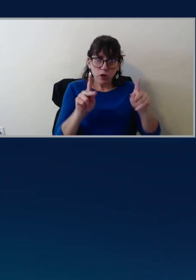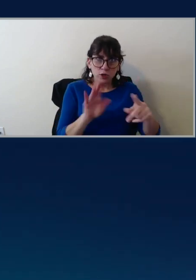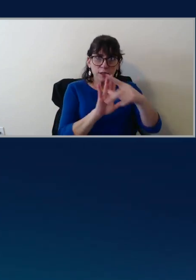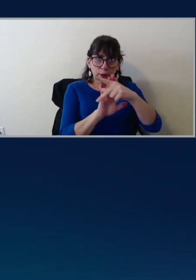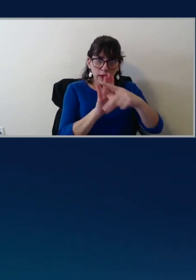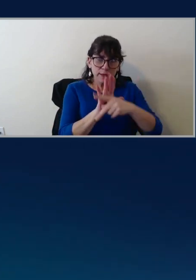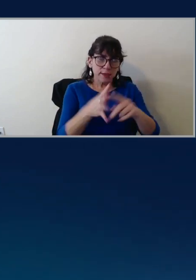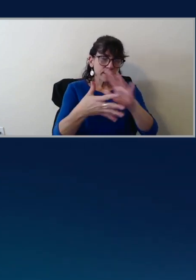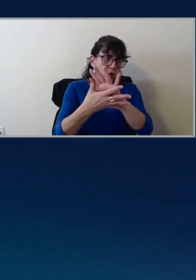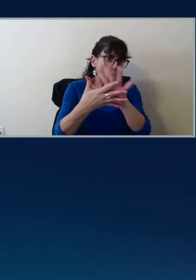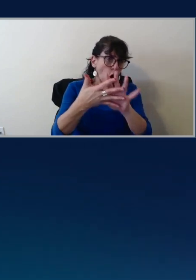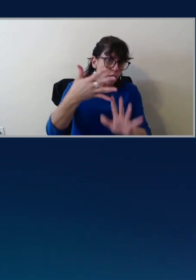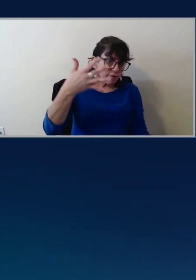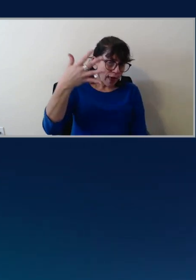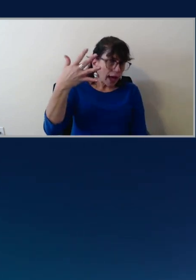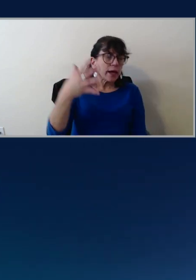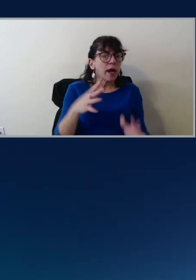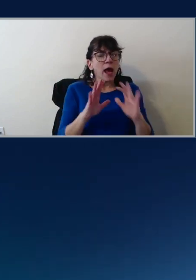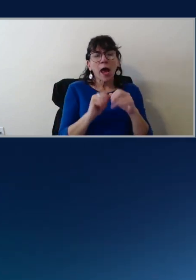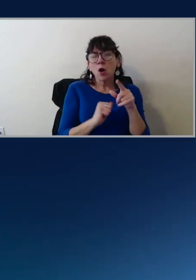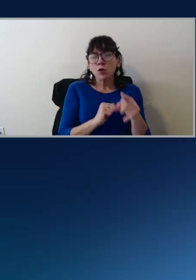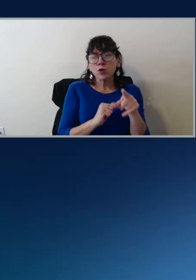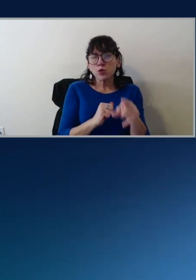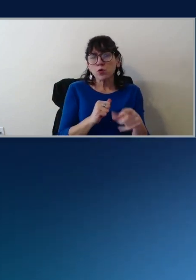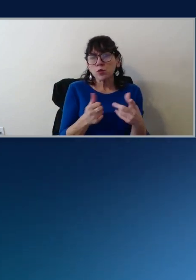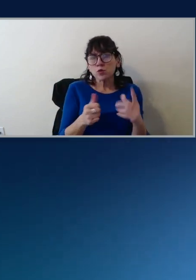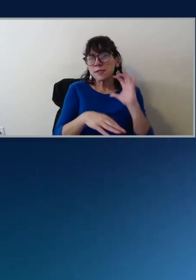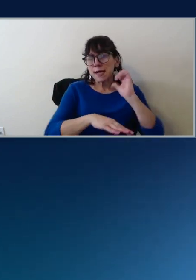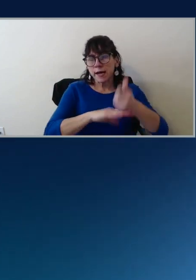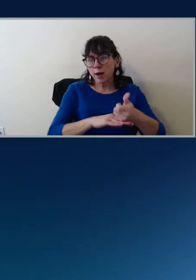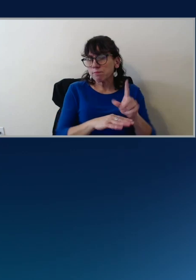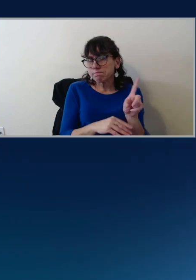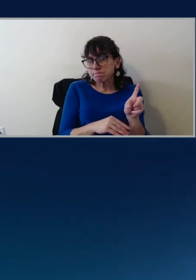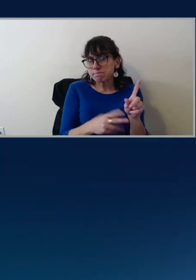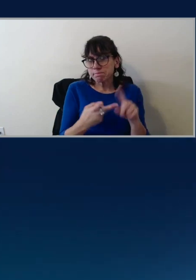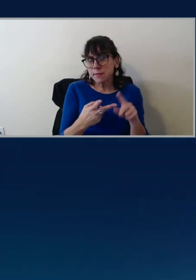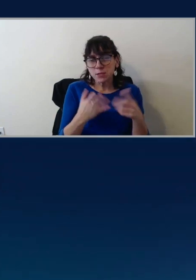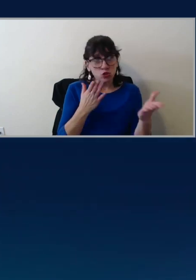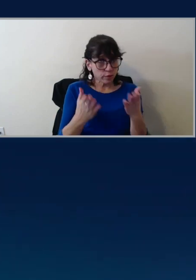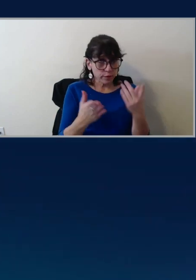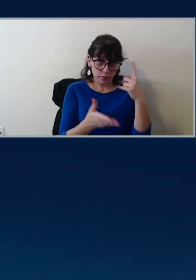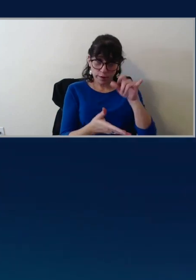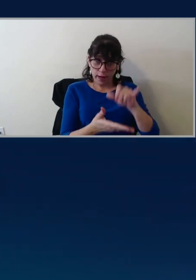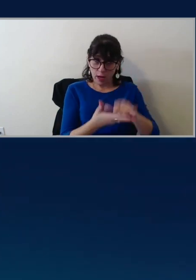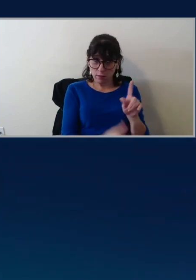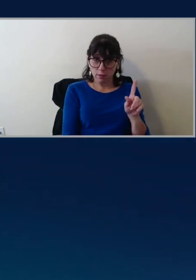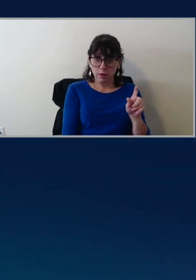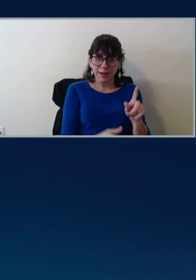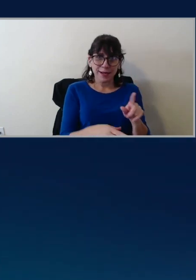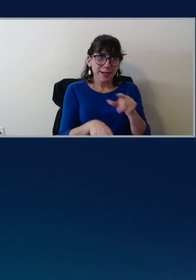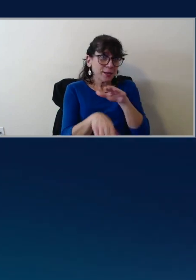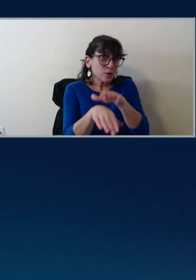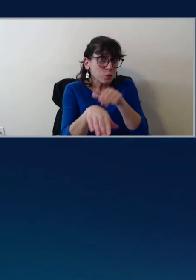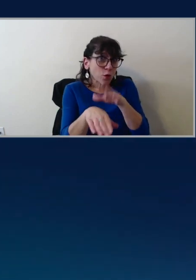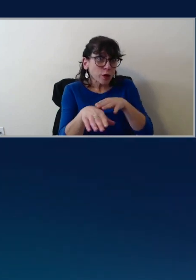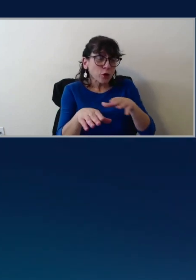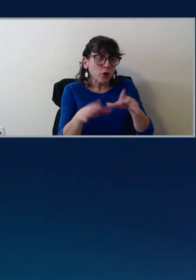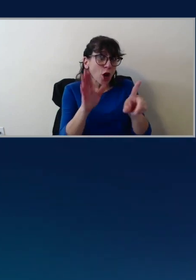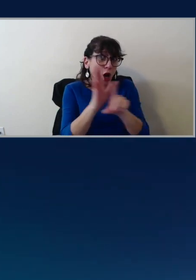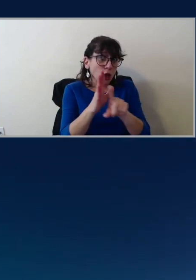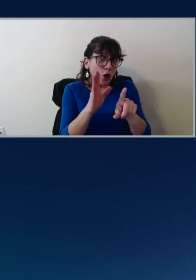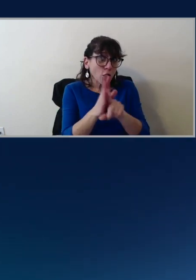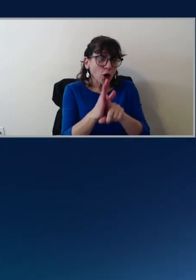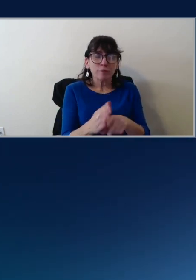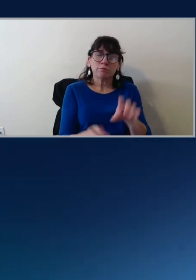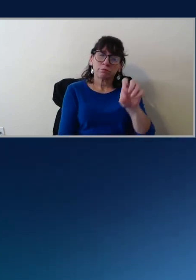things. How do you, first of all, set that up? Is there a service for that? Spoiler alert, yes, there is. And can you use generative